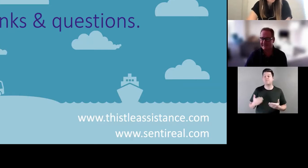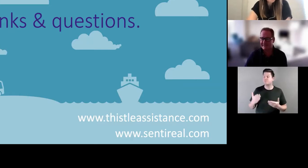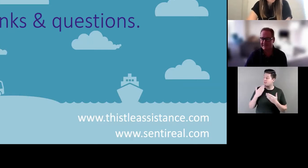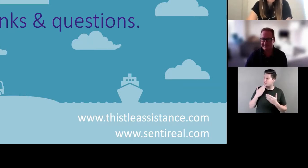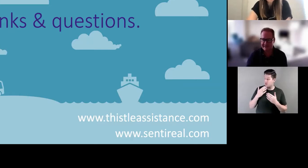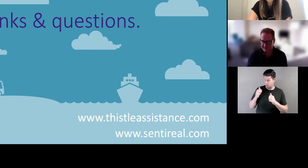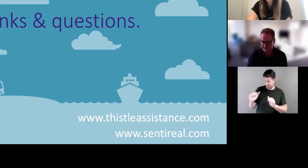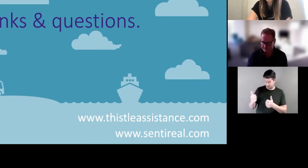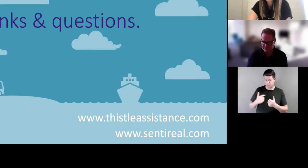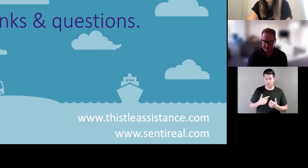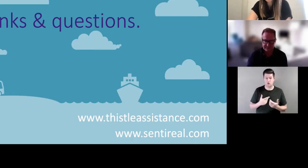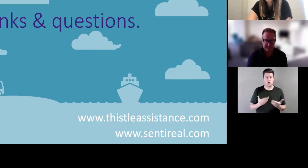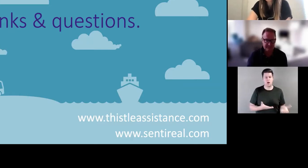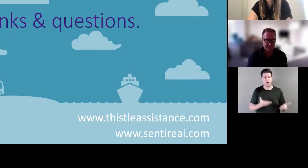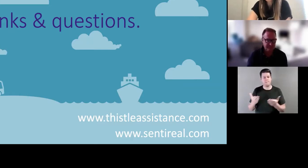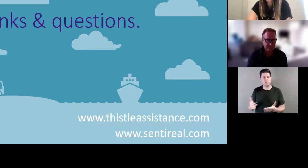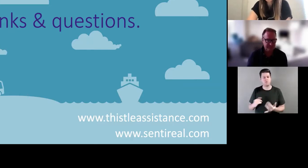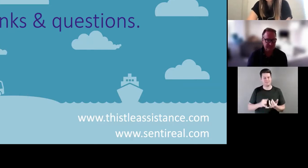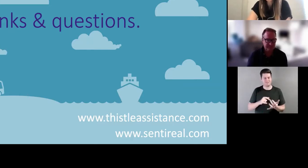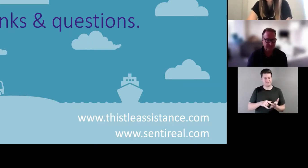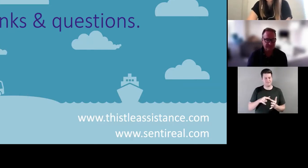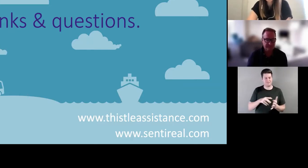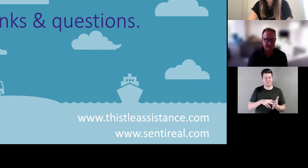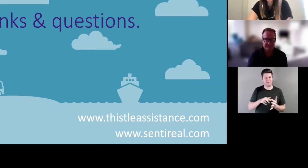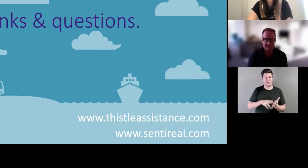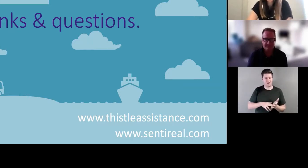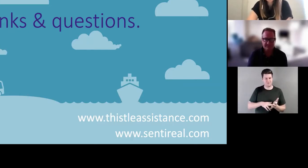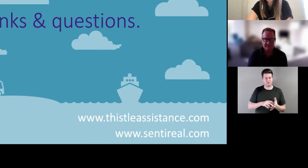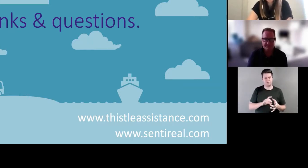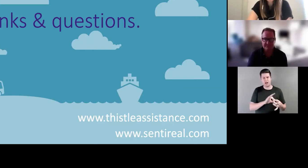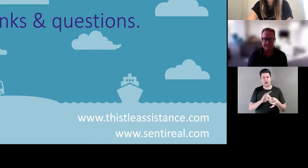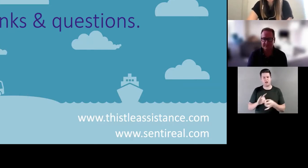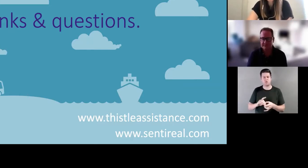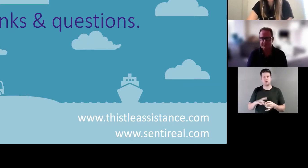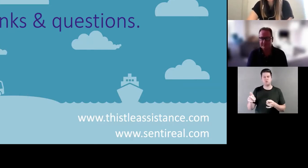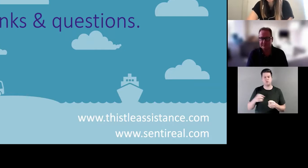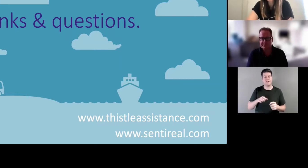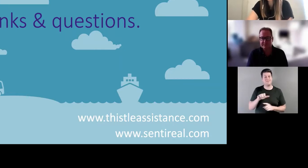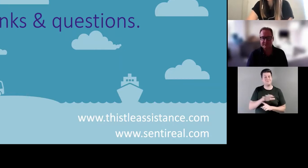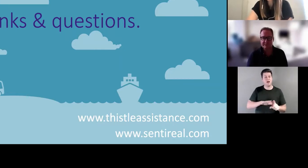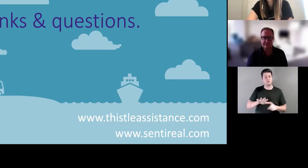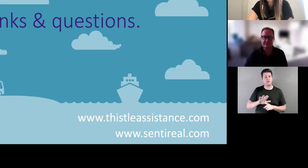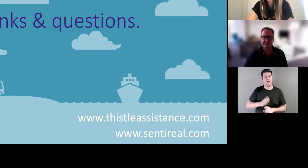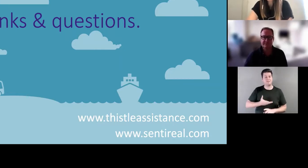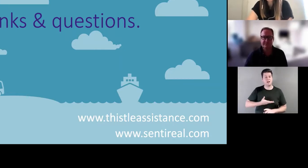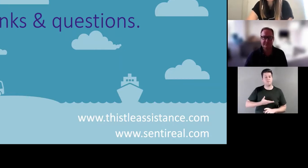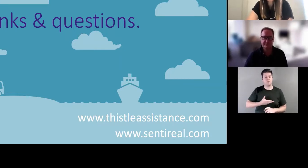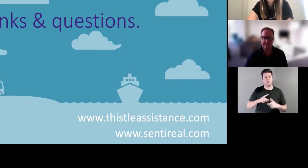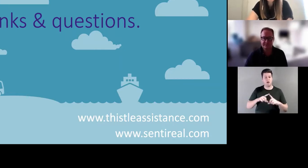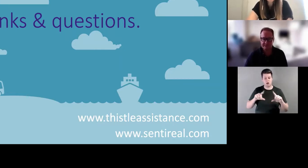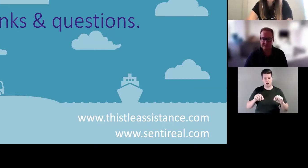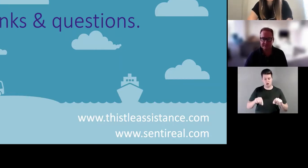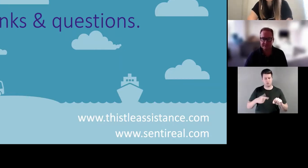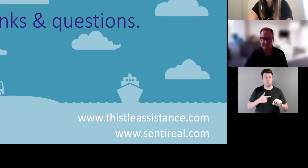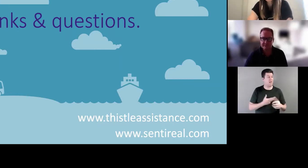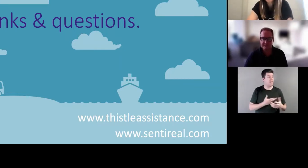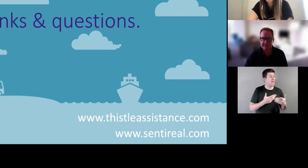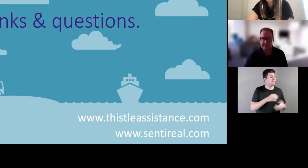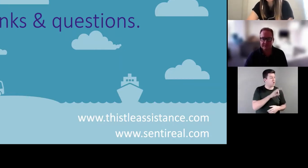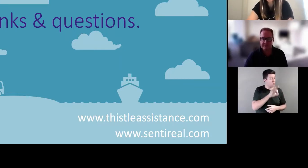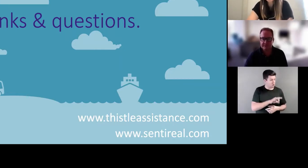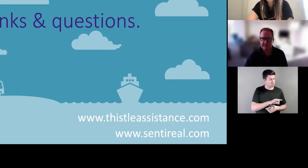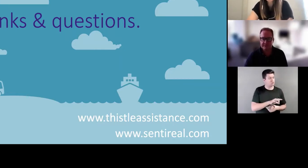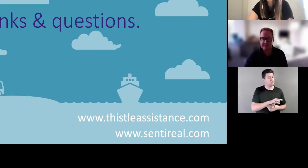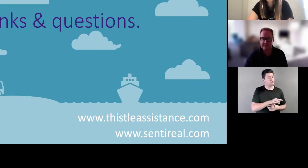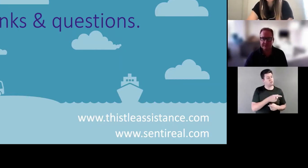from Steven, if that's okay, on the National Entitlement Card. And if there's any questions, pop them in the chat. If we've got time, we'll come to them now, or else there'll be time at the end